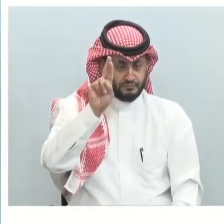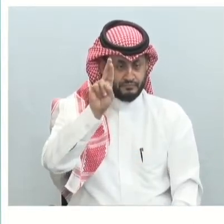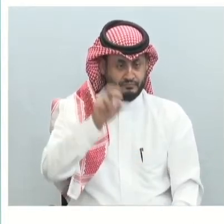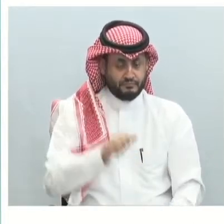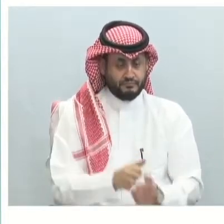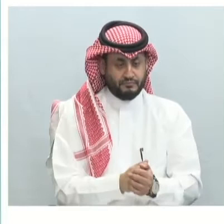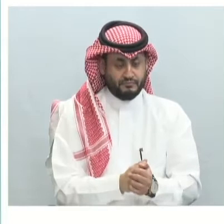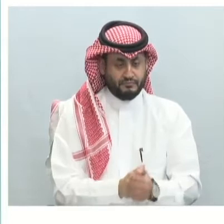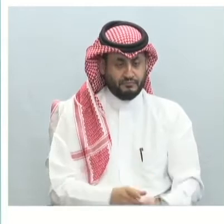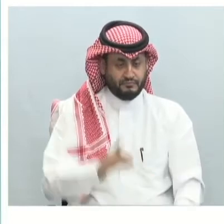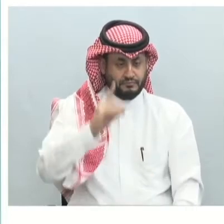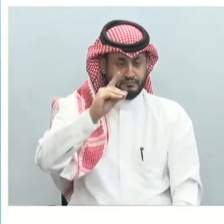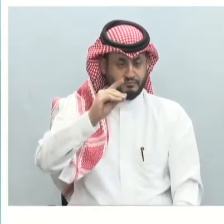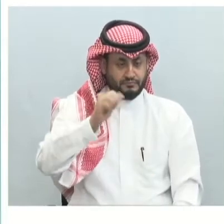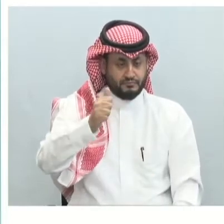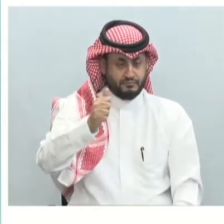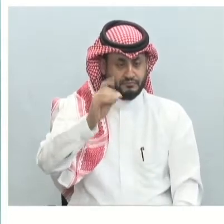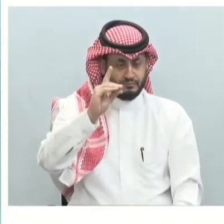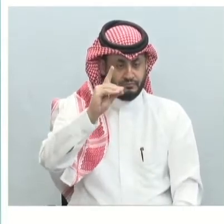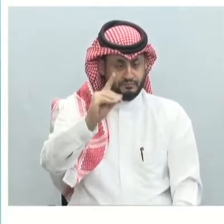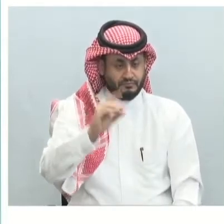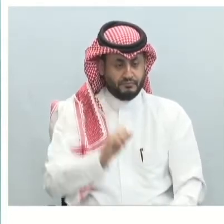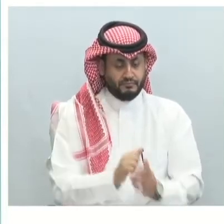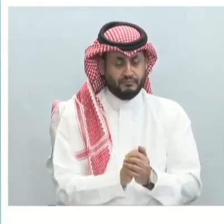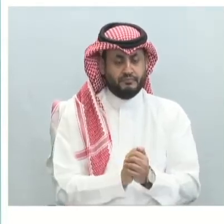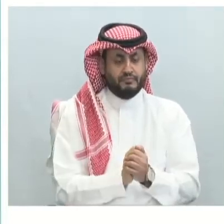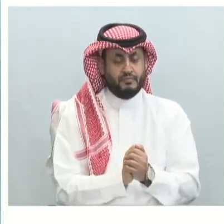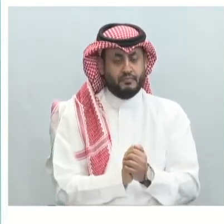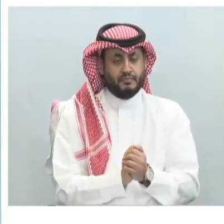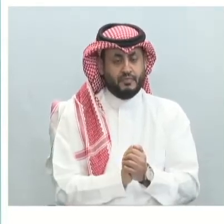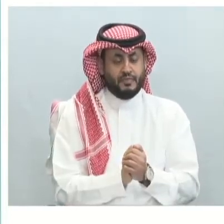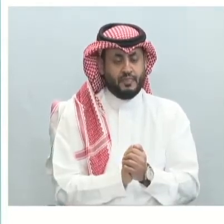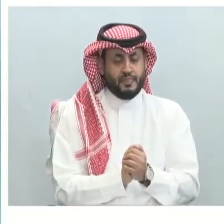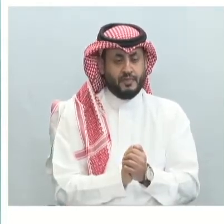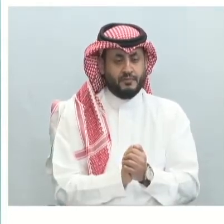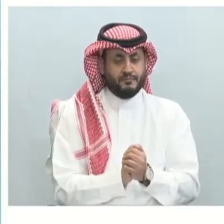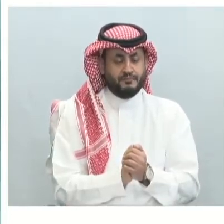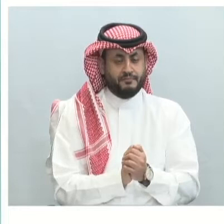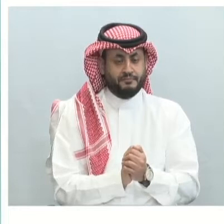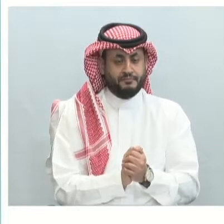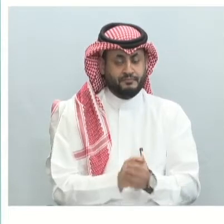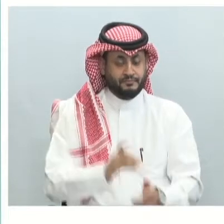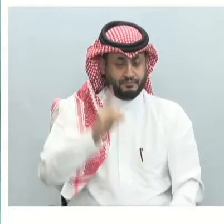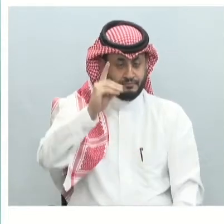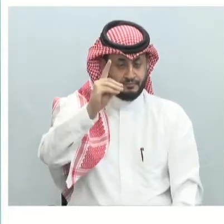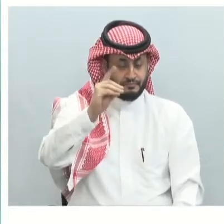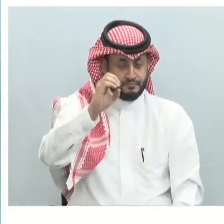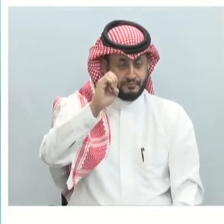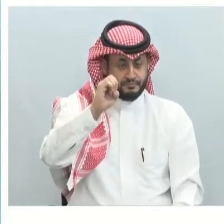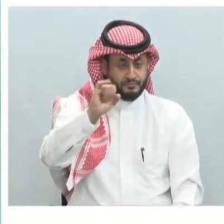okay, then we have dad, D, A, D, dad, doing,